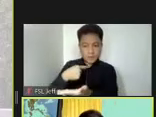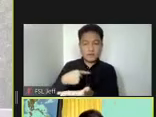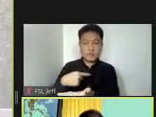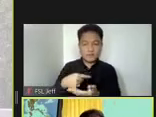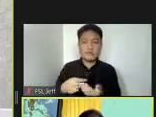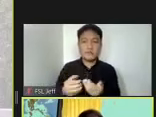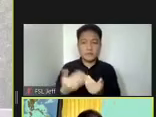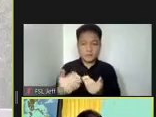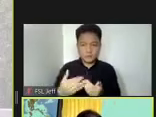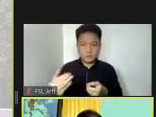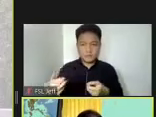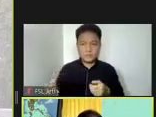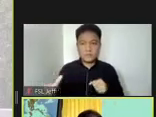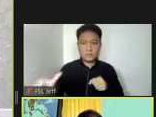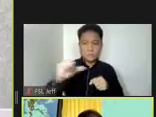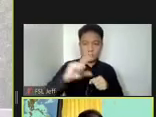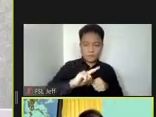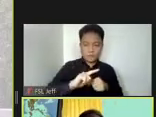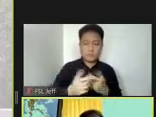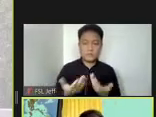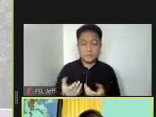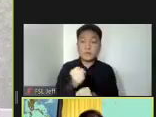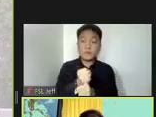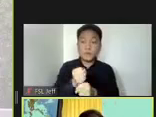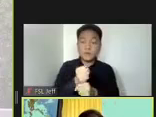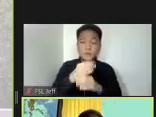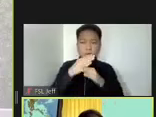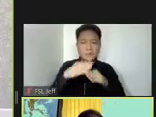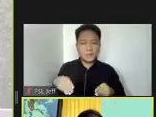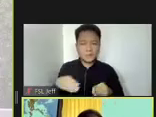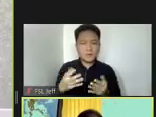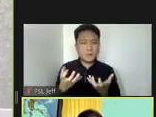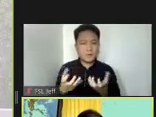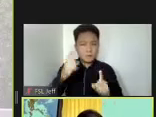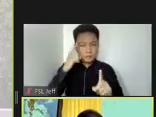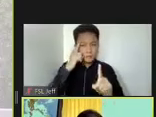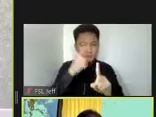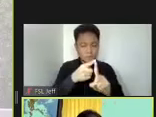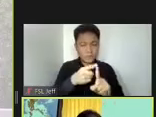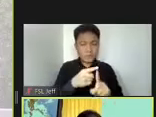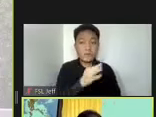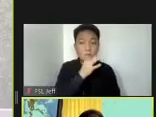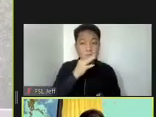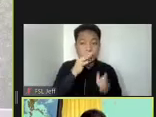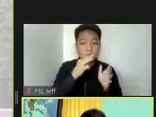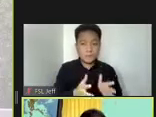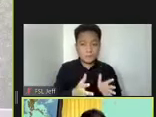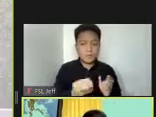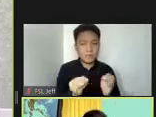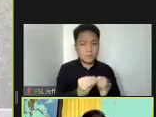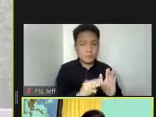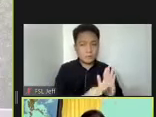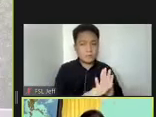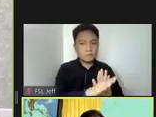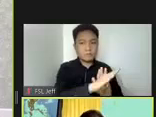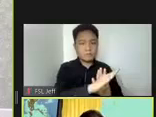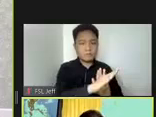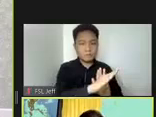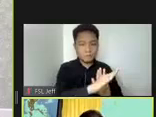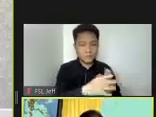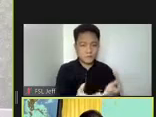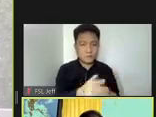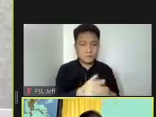farmers in the hands of the local consumers so that we can stimulate economic activities in our